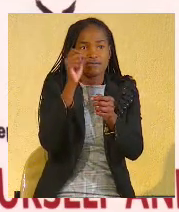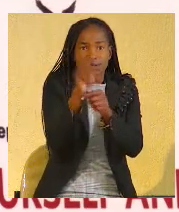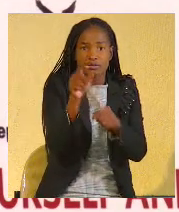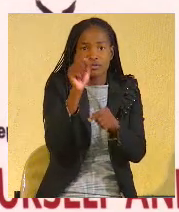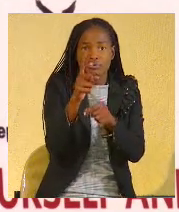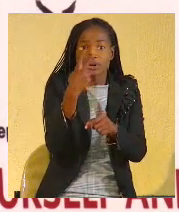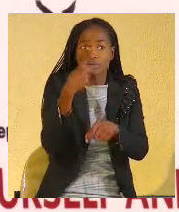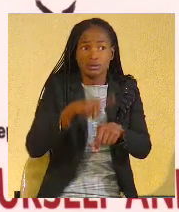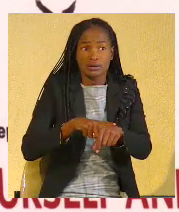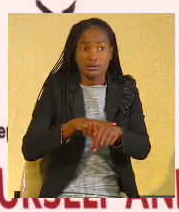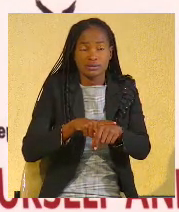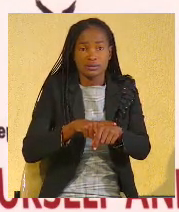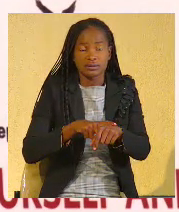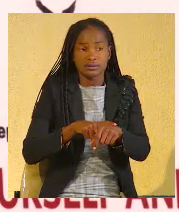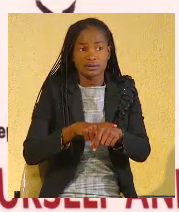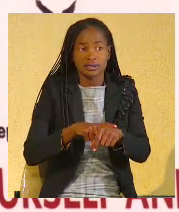are